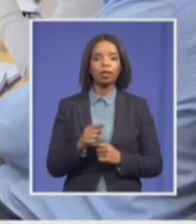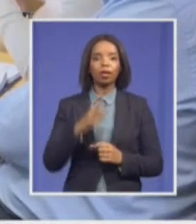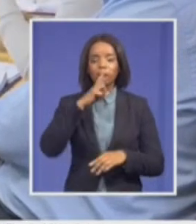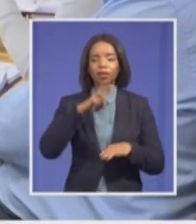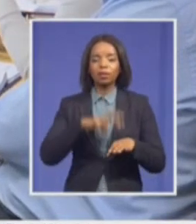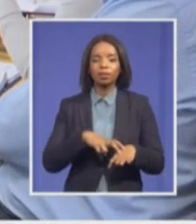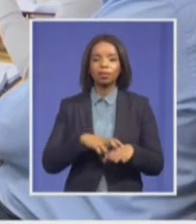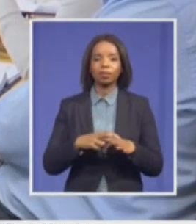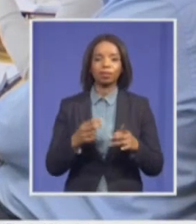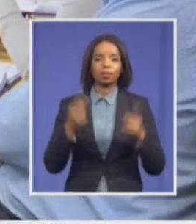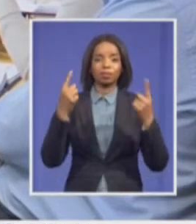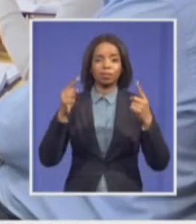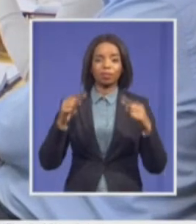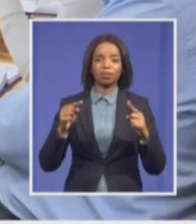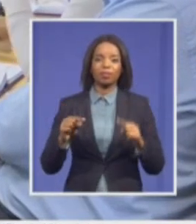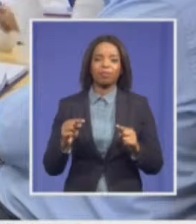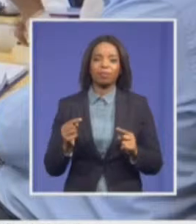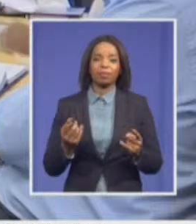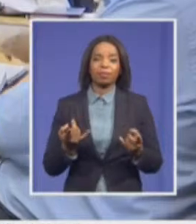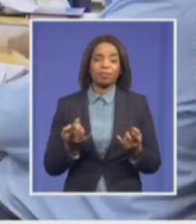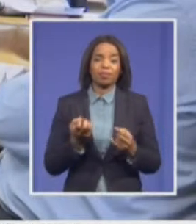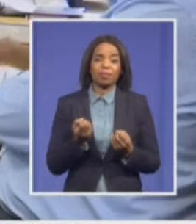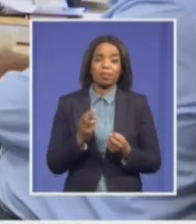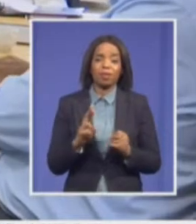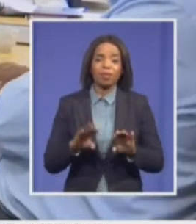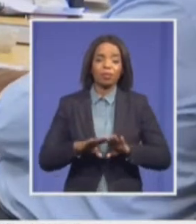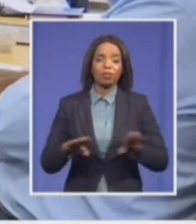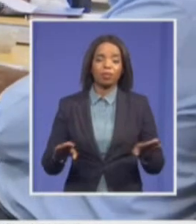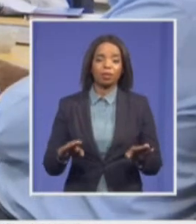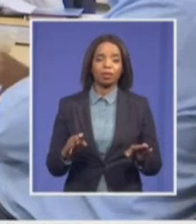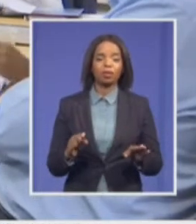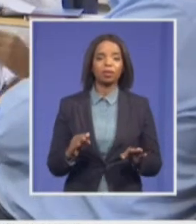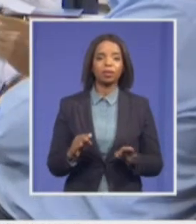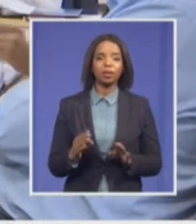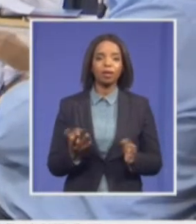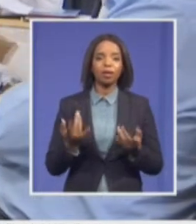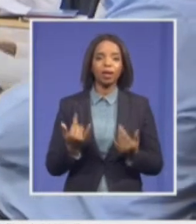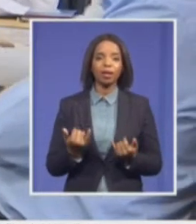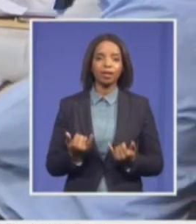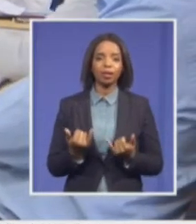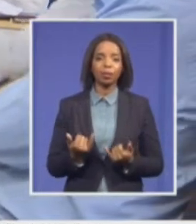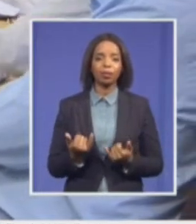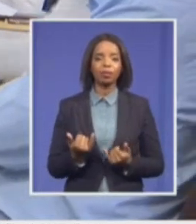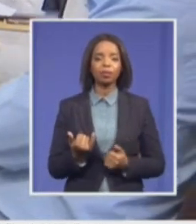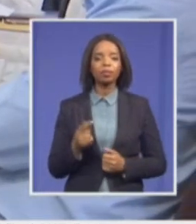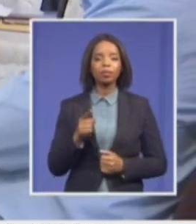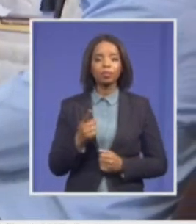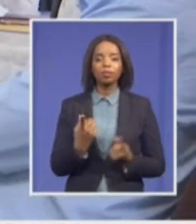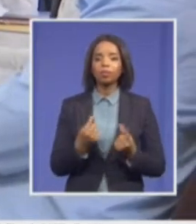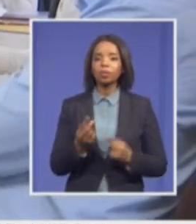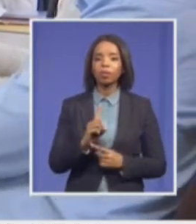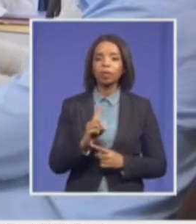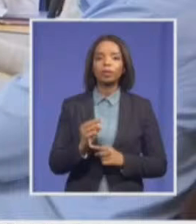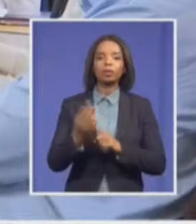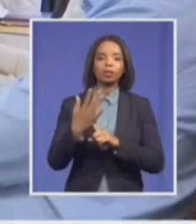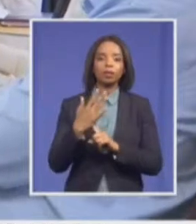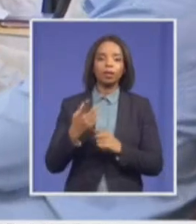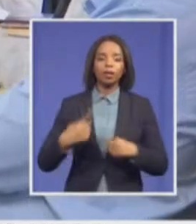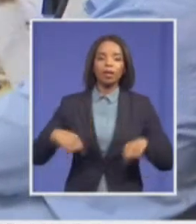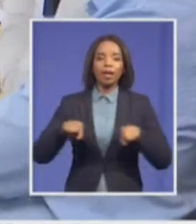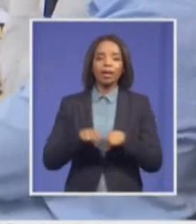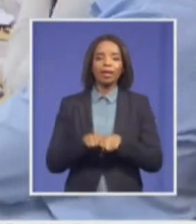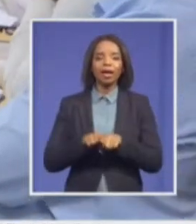it in everybody's interest that we get to that issue? I mean, surely there's a court order. You've got to obey the court order. But